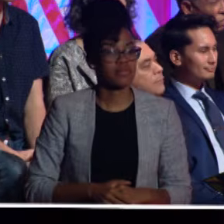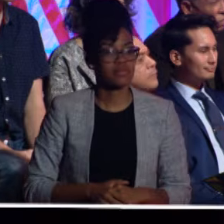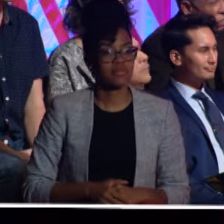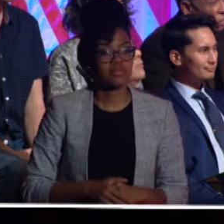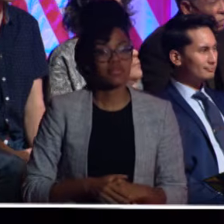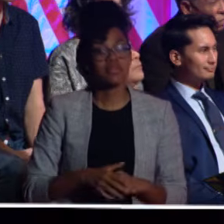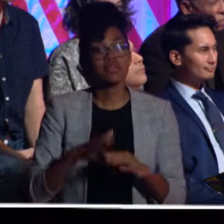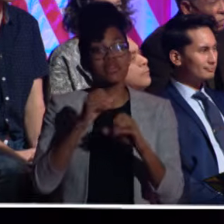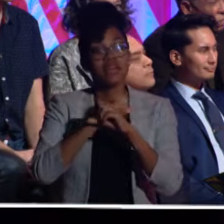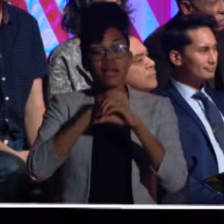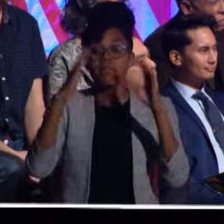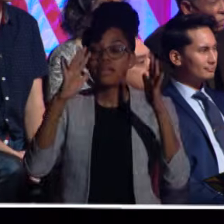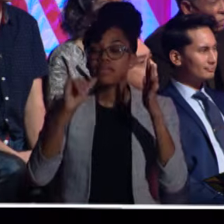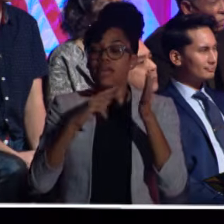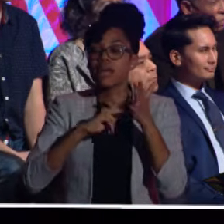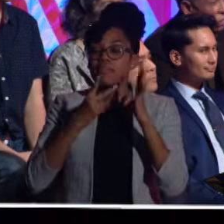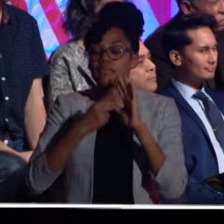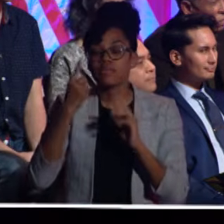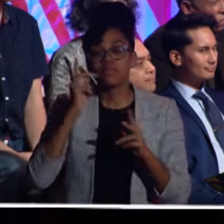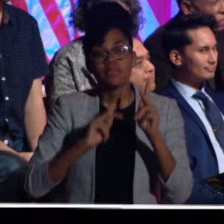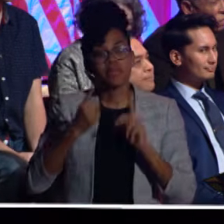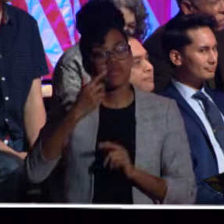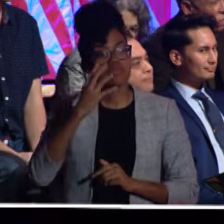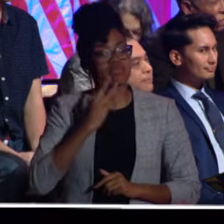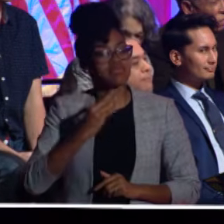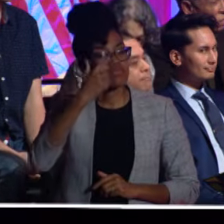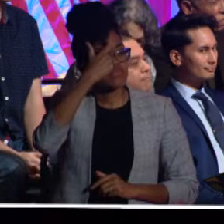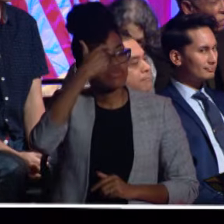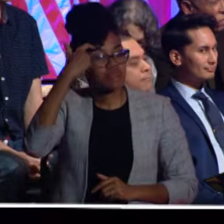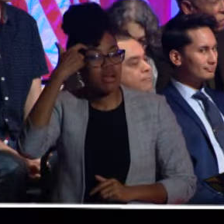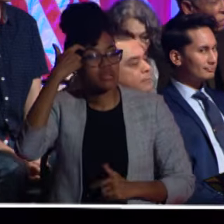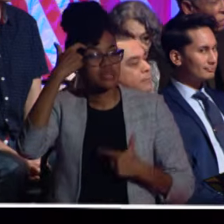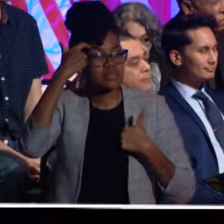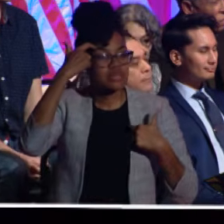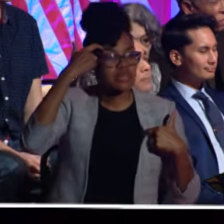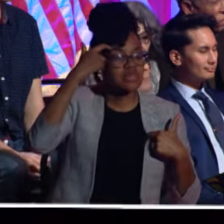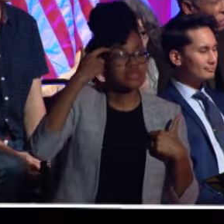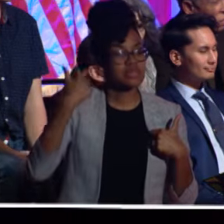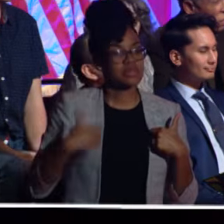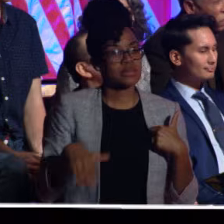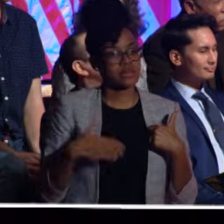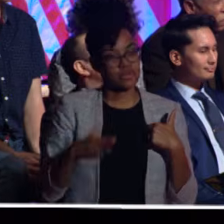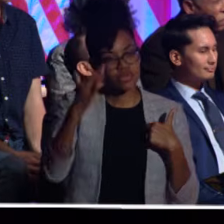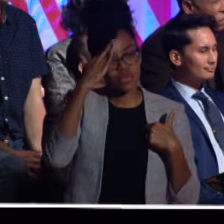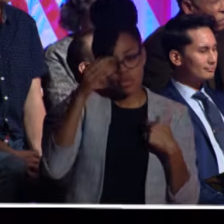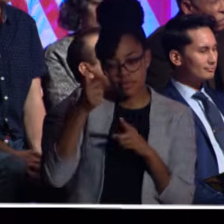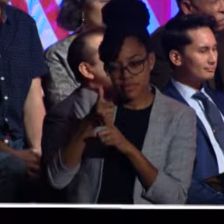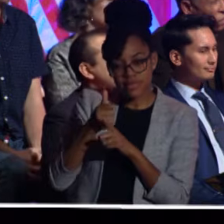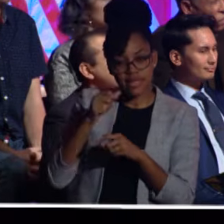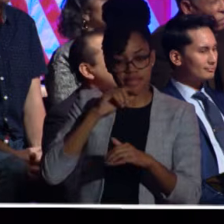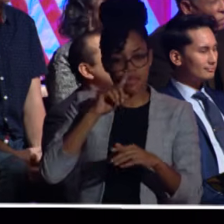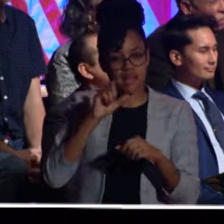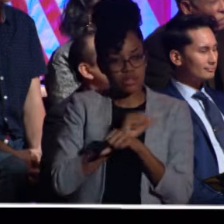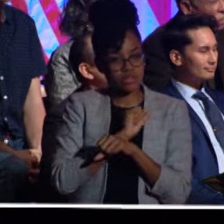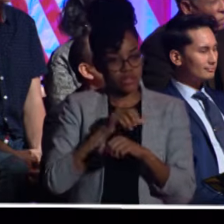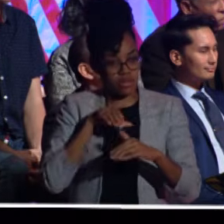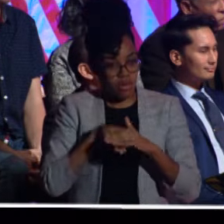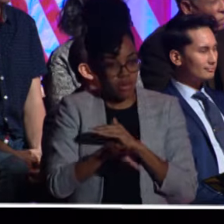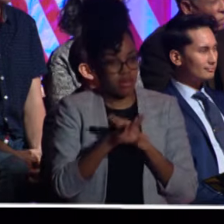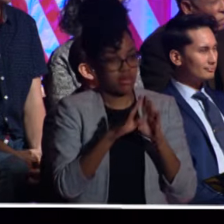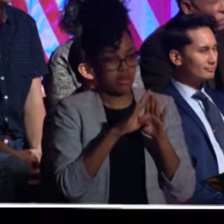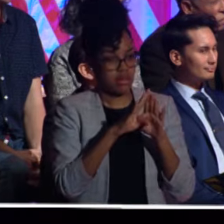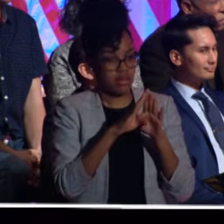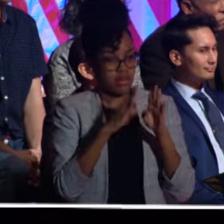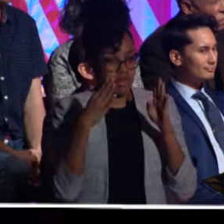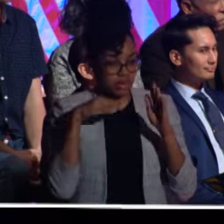for people who have experienced trauma. It means that they have a door that they can lock of their own, a space to